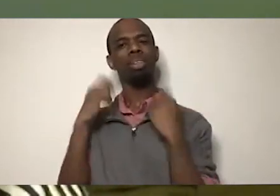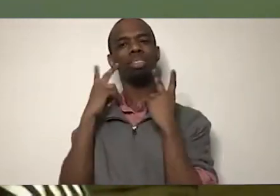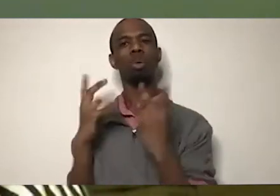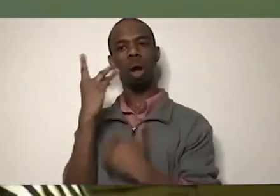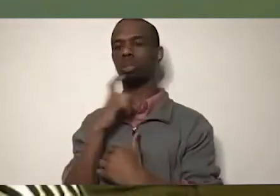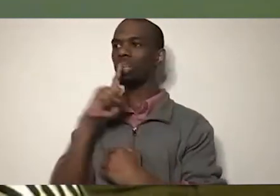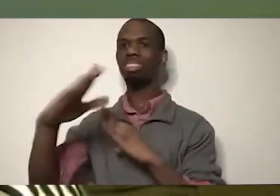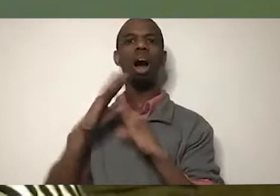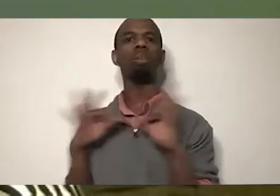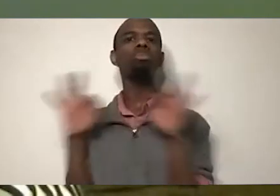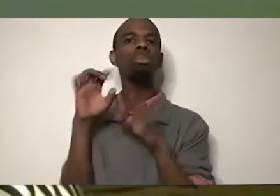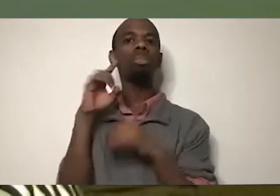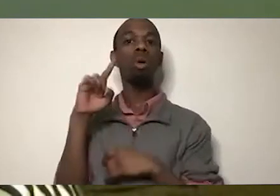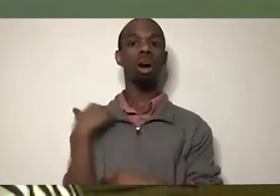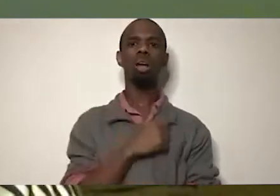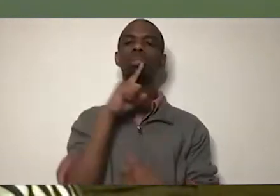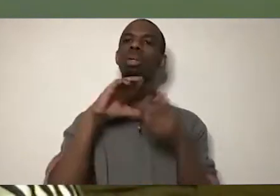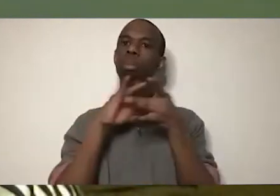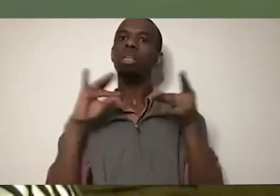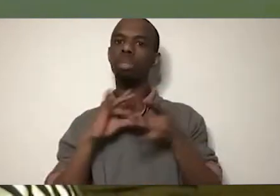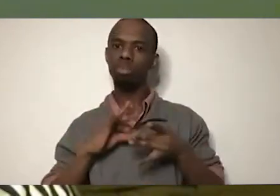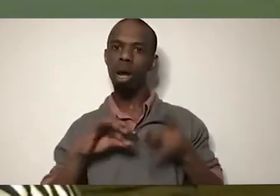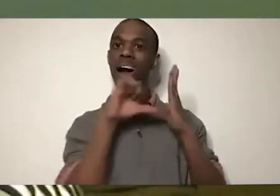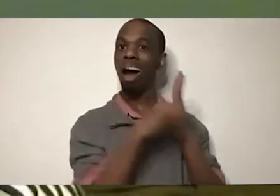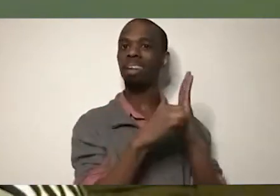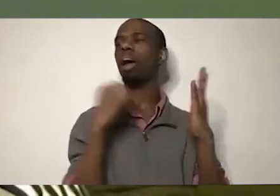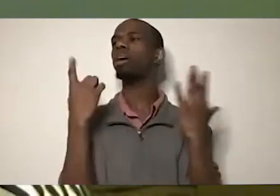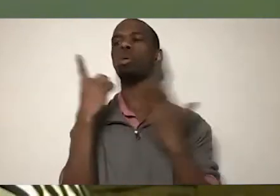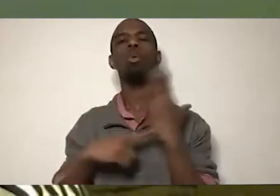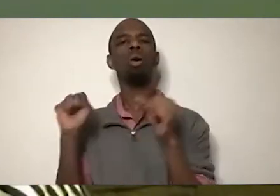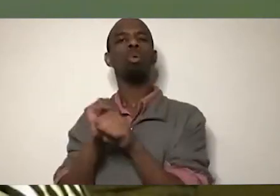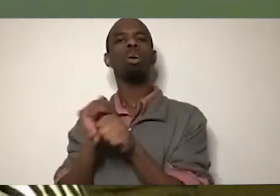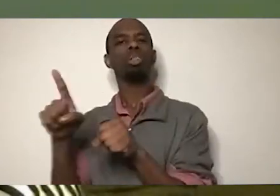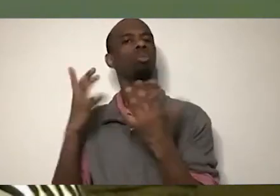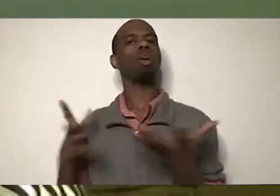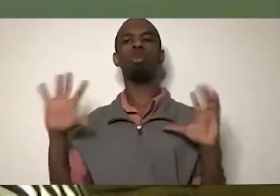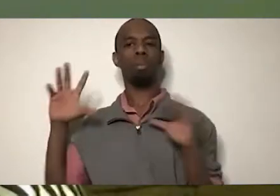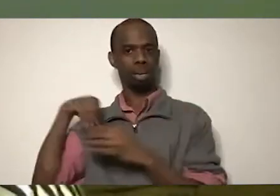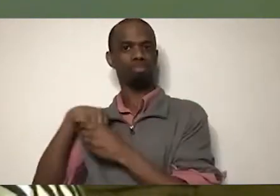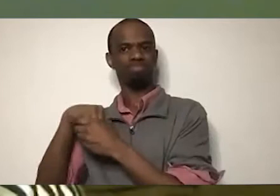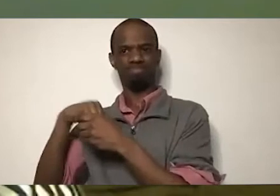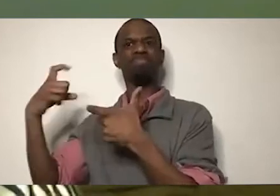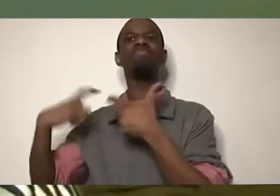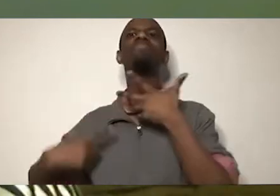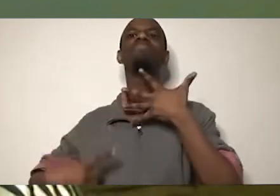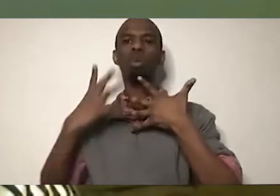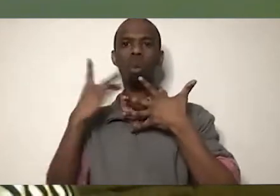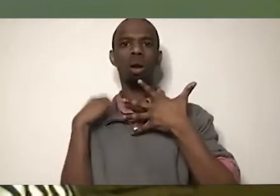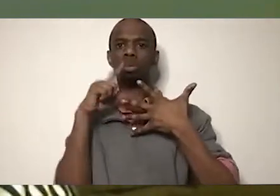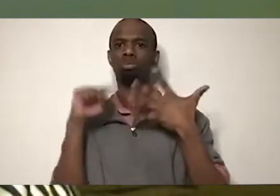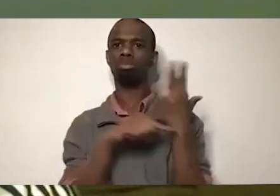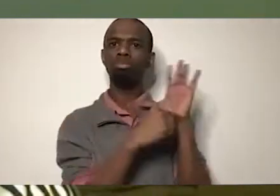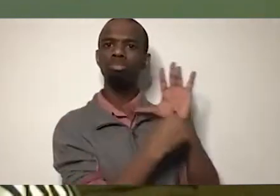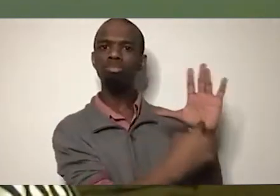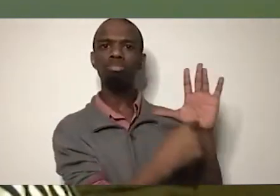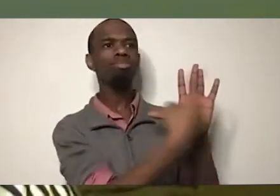in, help us think about this question of environmental racism. What is that as it relates to